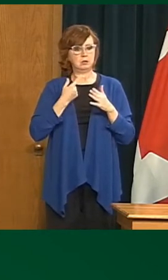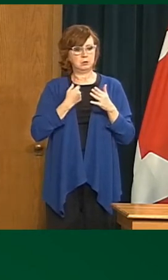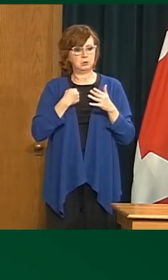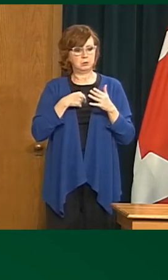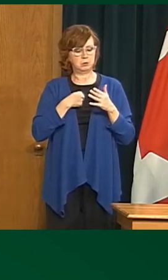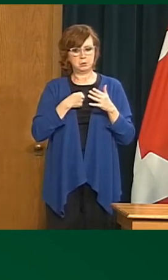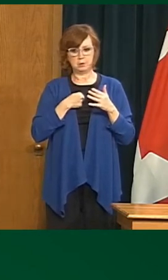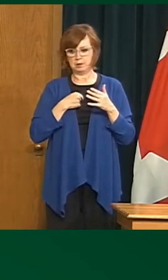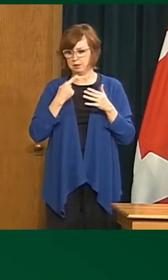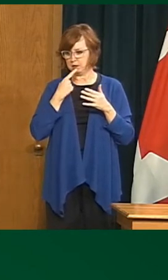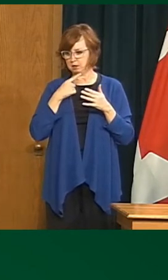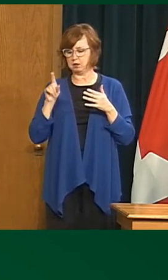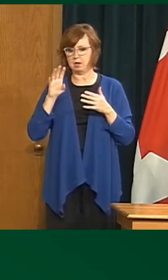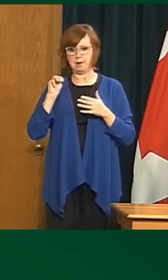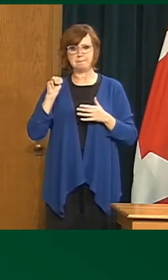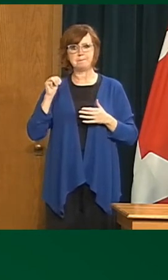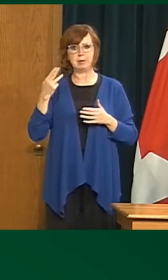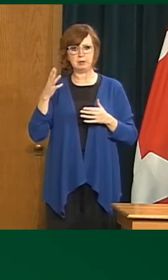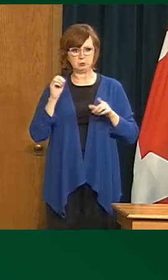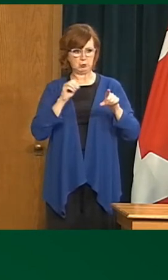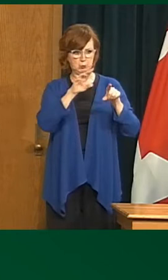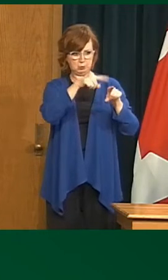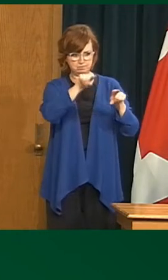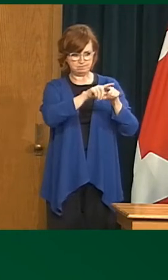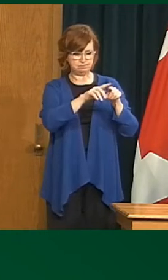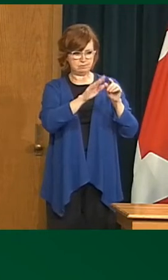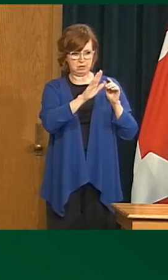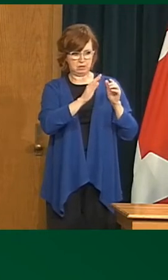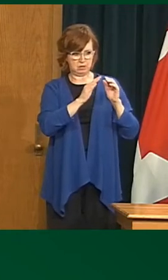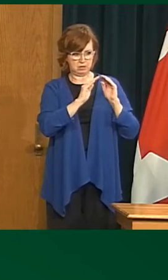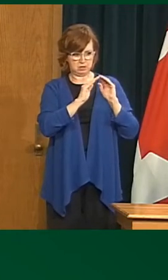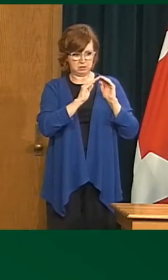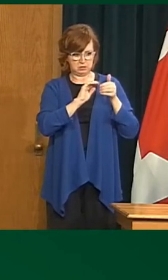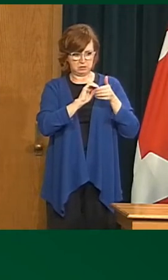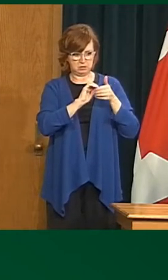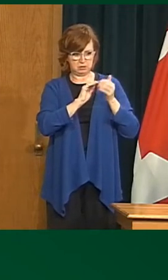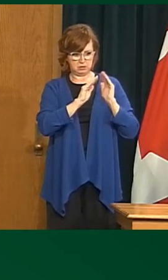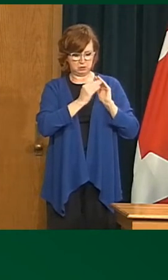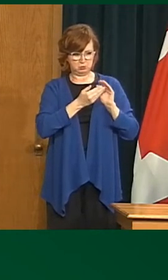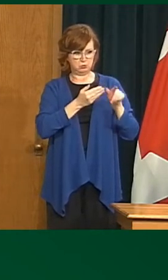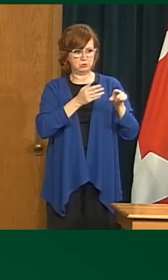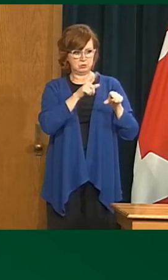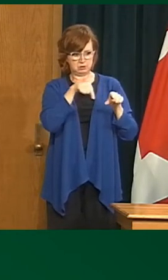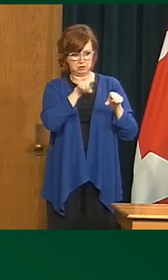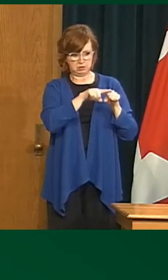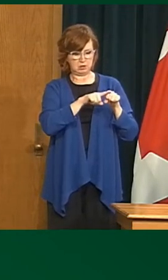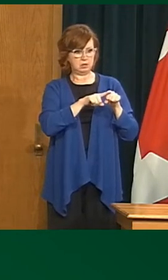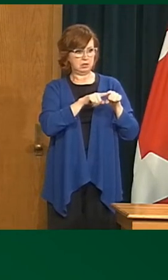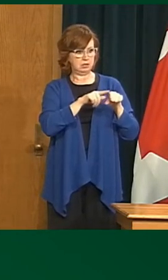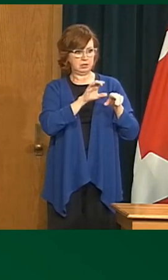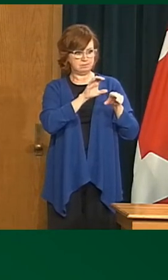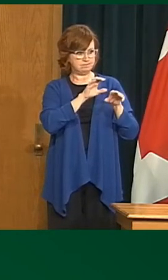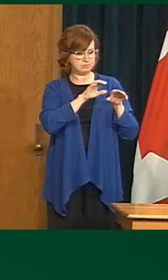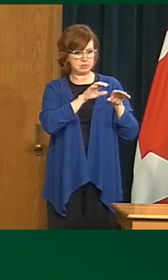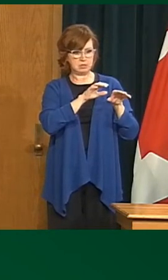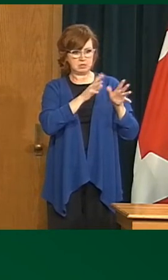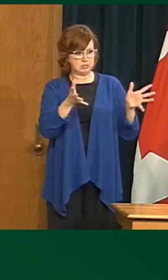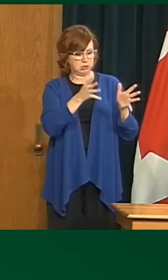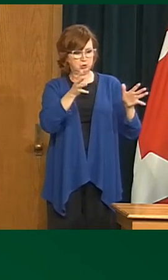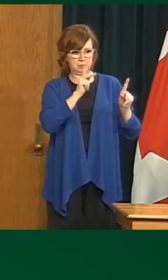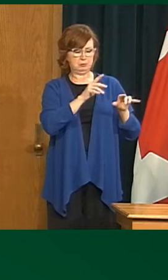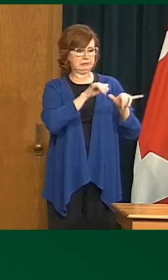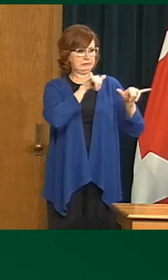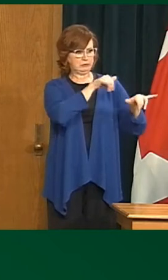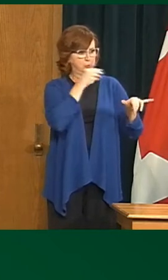multiple teams, the MHO in that community, through their order, began to stay at home and felt that we needed to change the strategy.